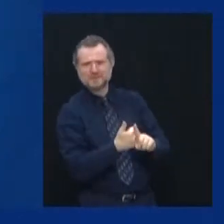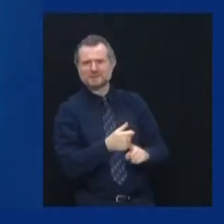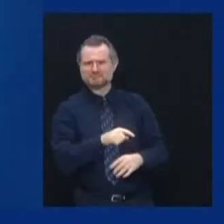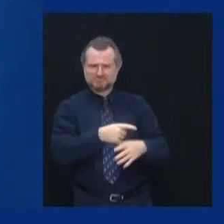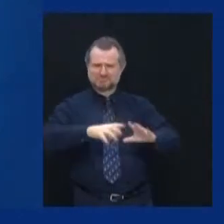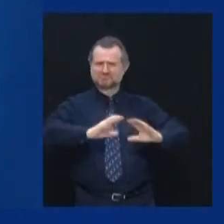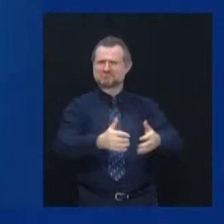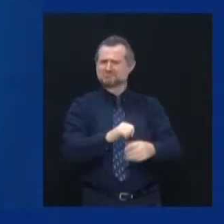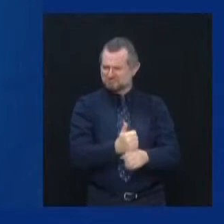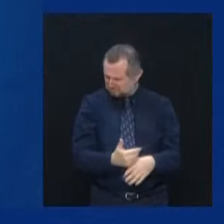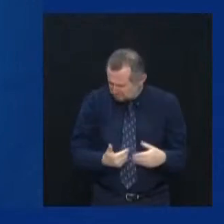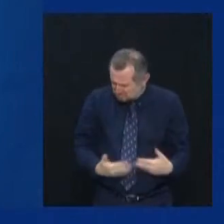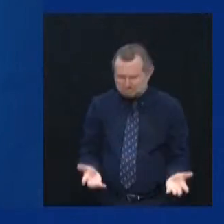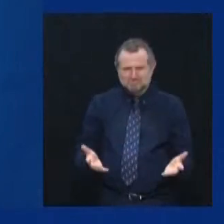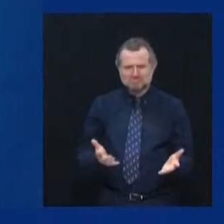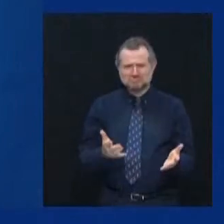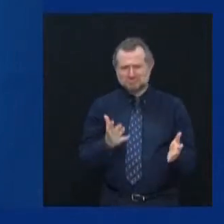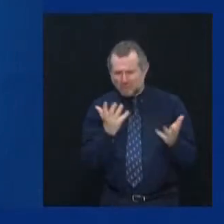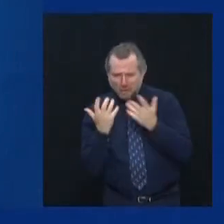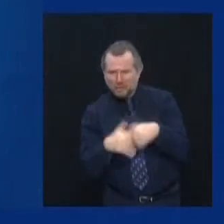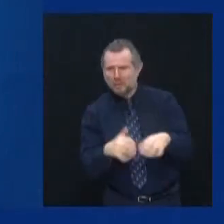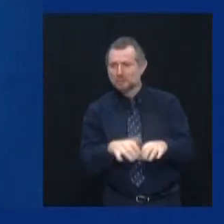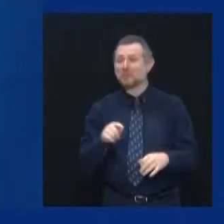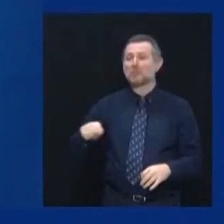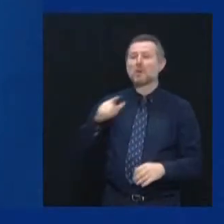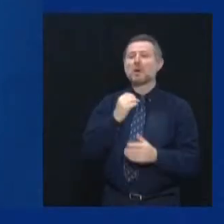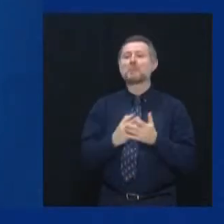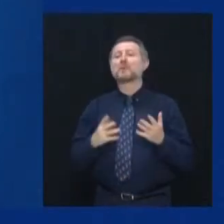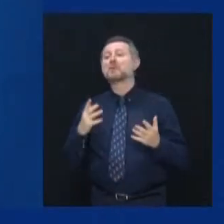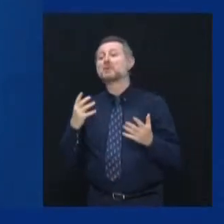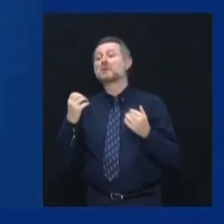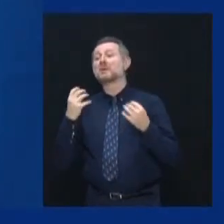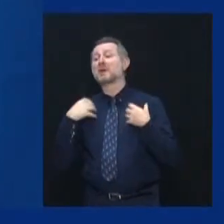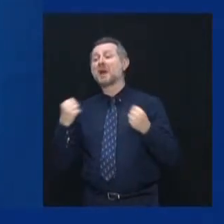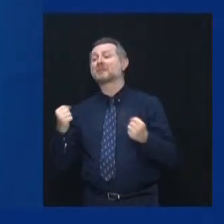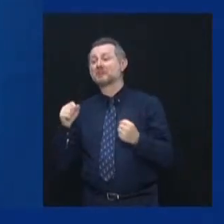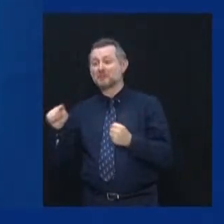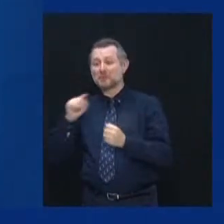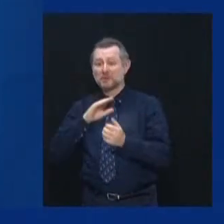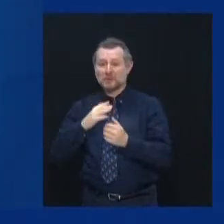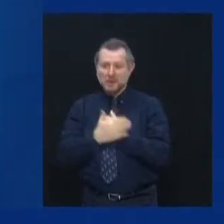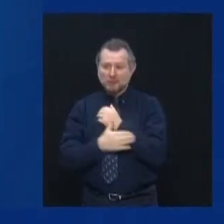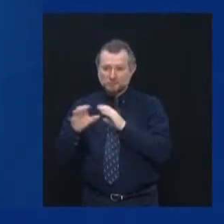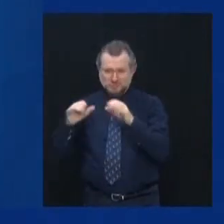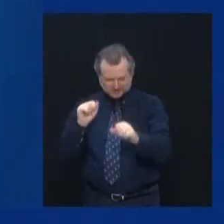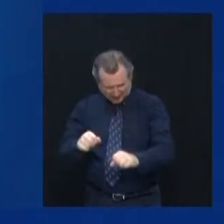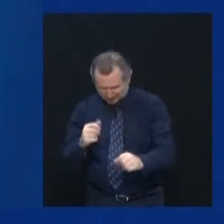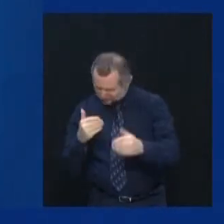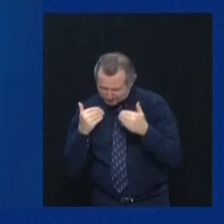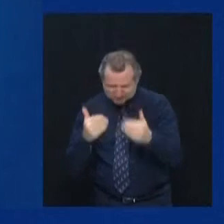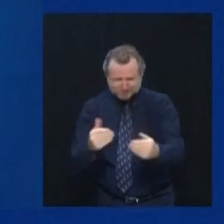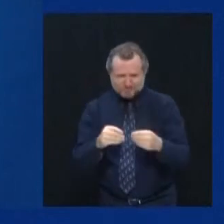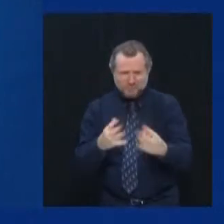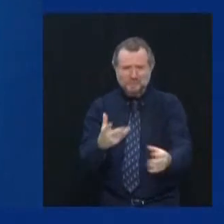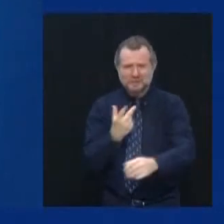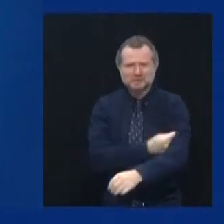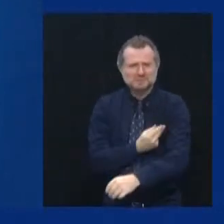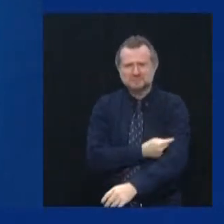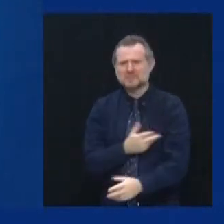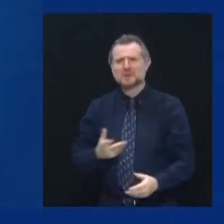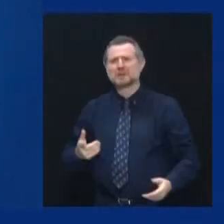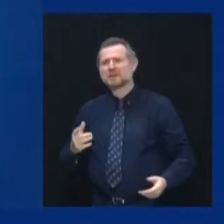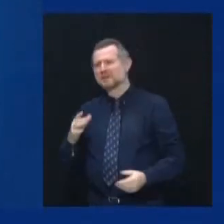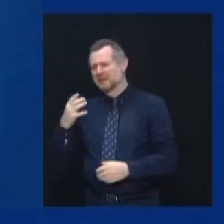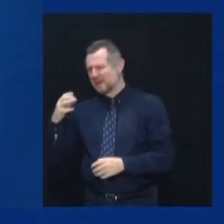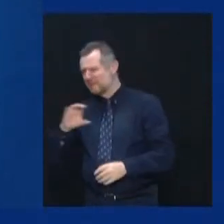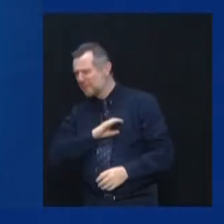EMT. Many county health departments can administer for their police, volunteer fire, et